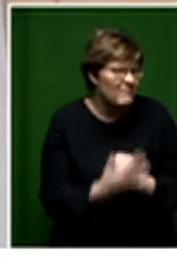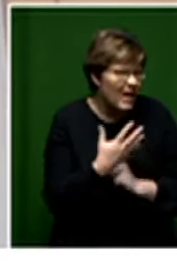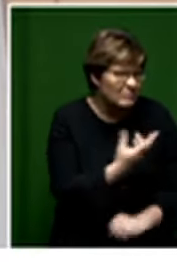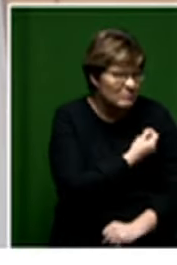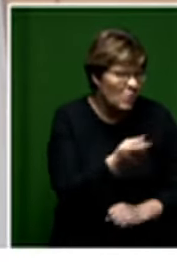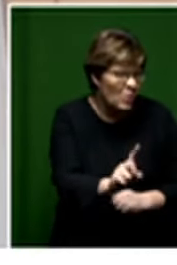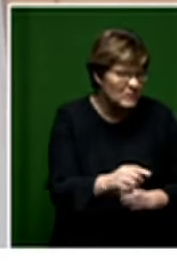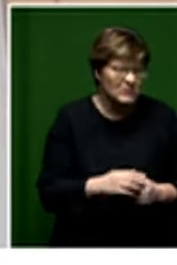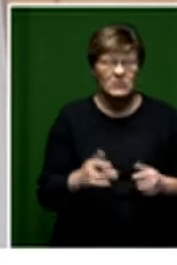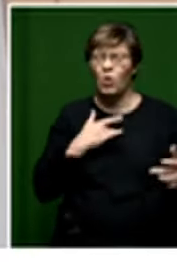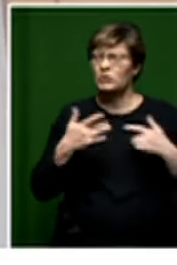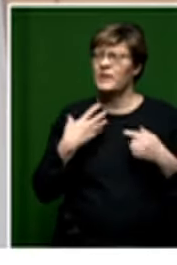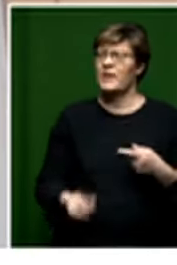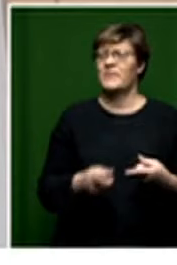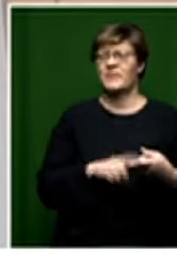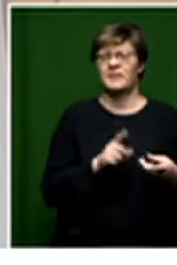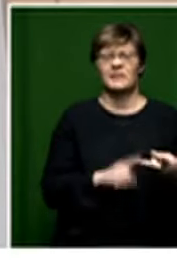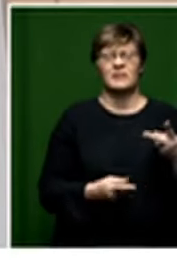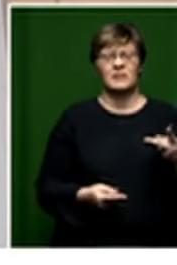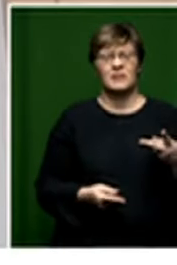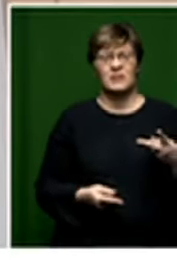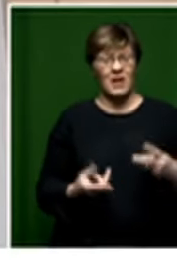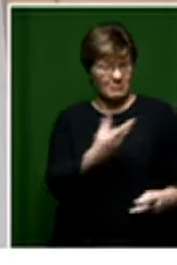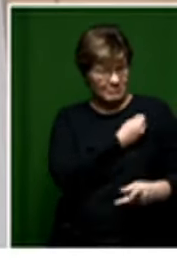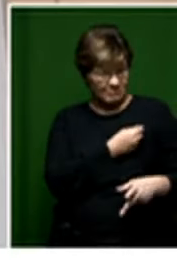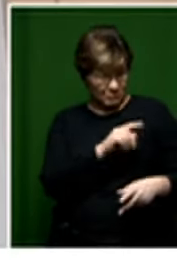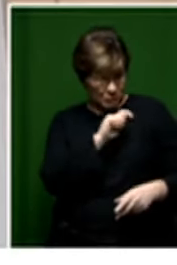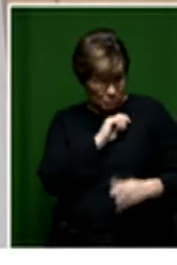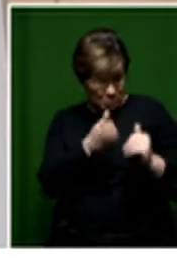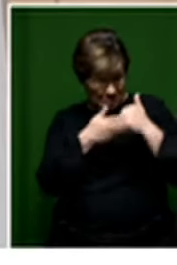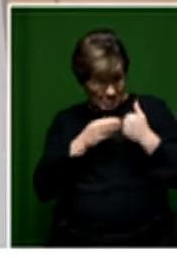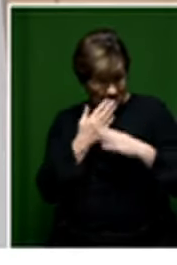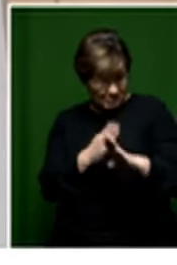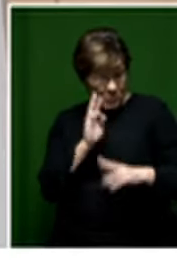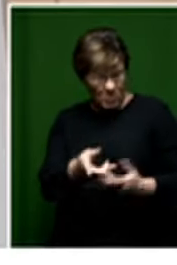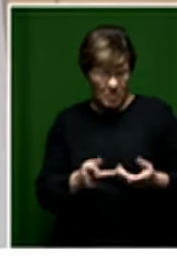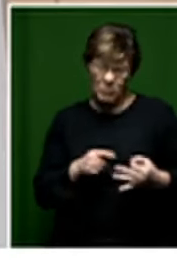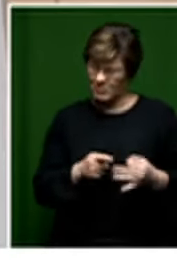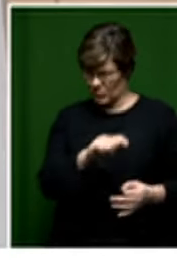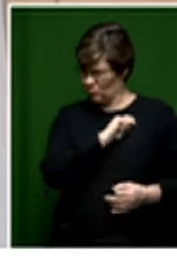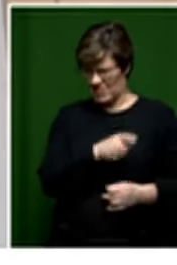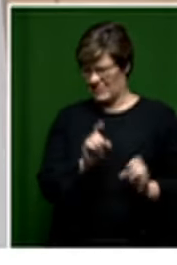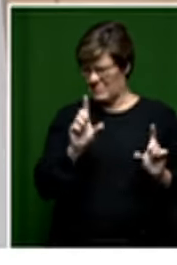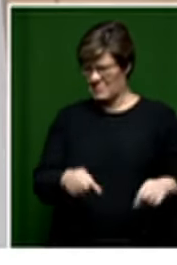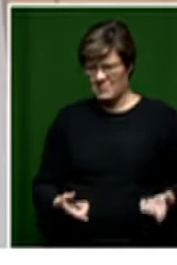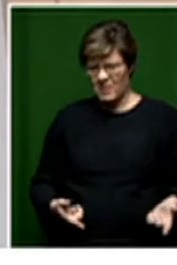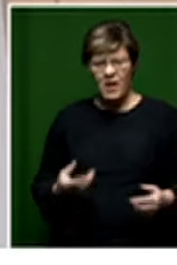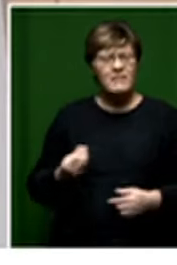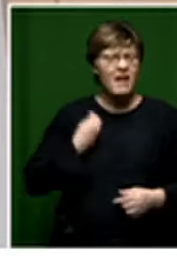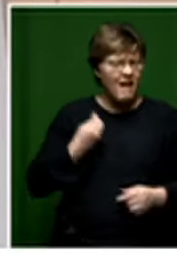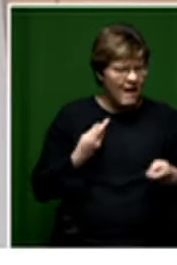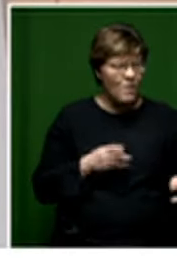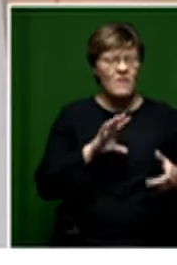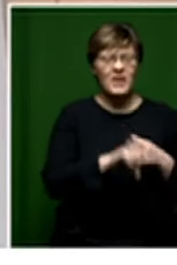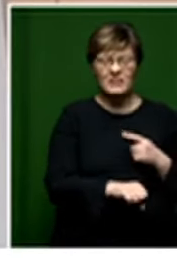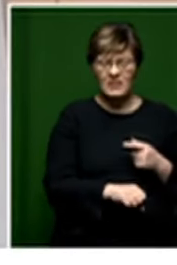perceived concerns over effectiveness of the vaccine, some element of distrust. But amongst young South Africans, we also